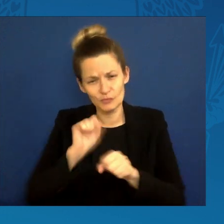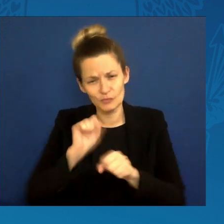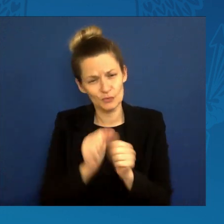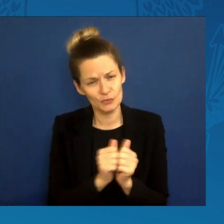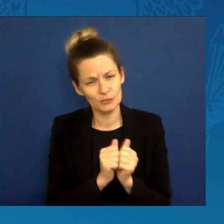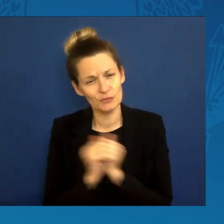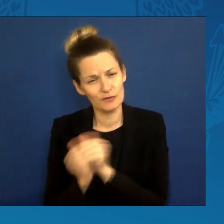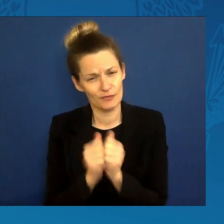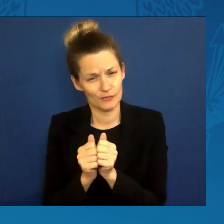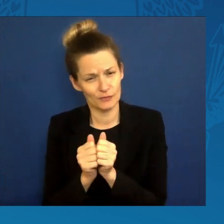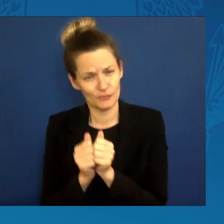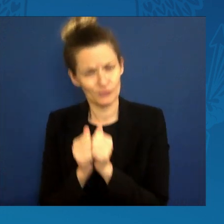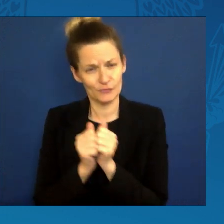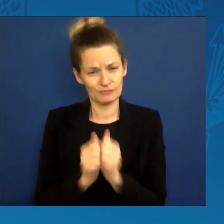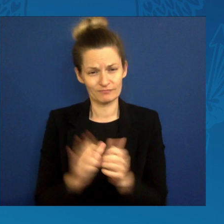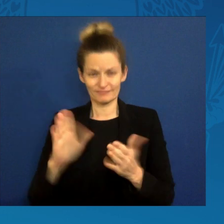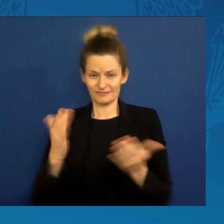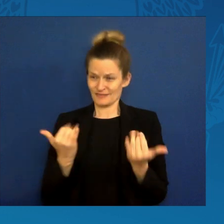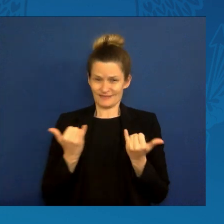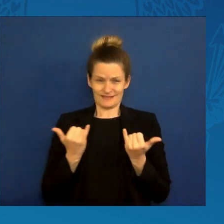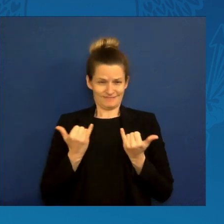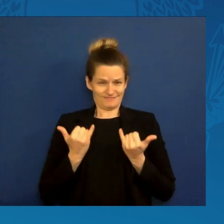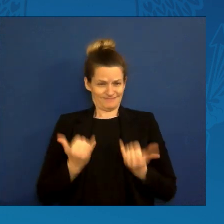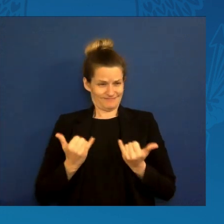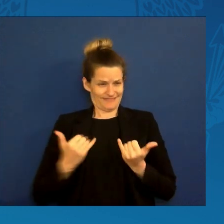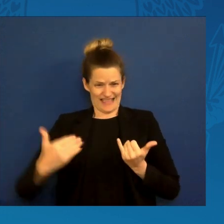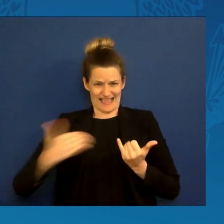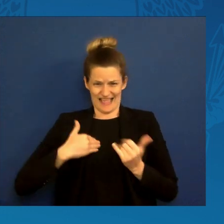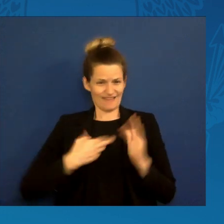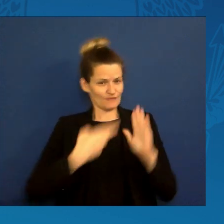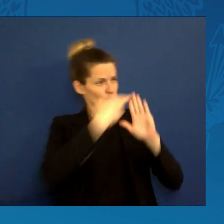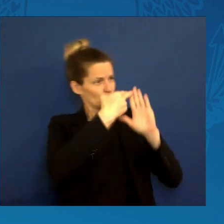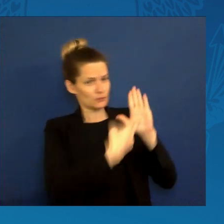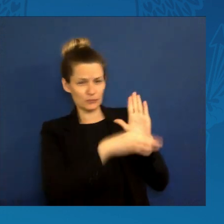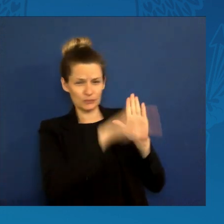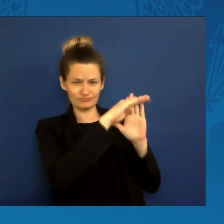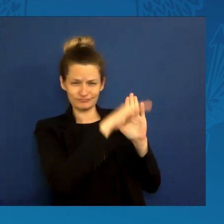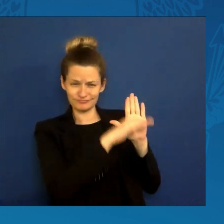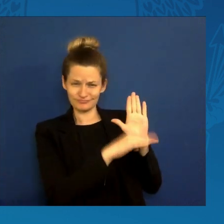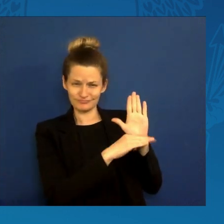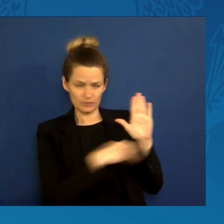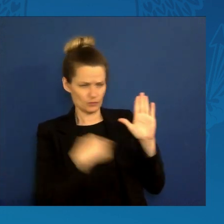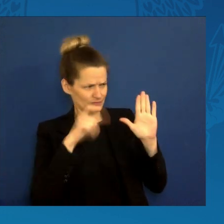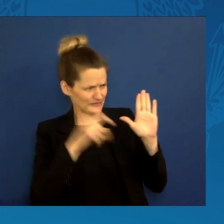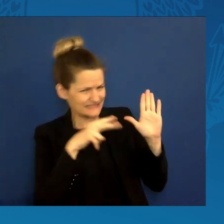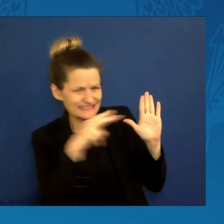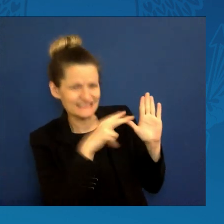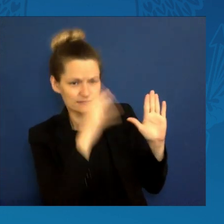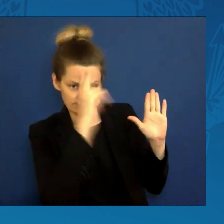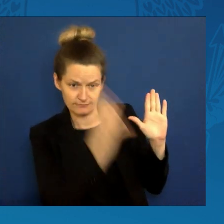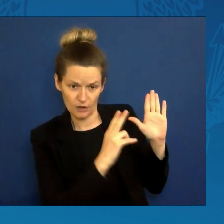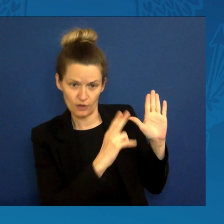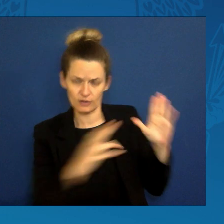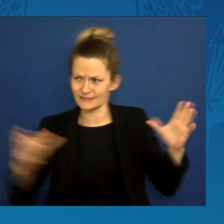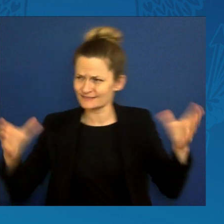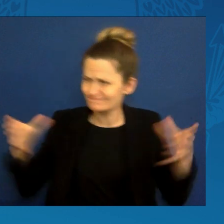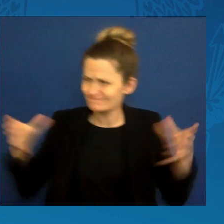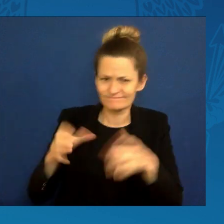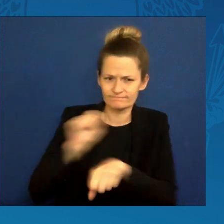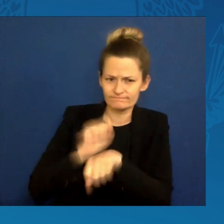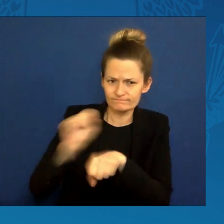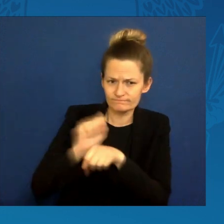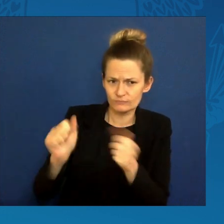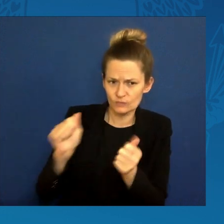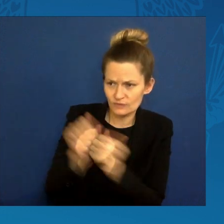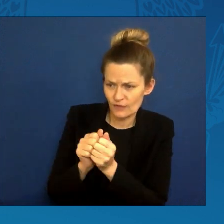agreements that we will convene to work together on to galvanize global action.